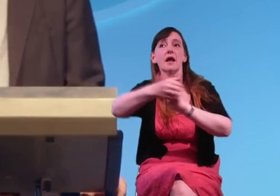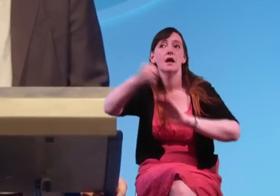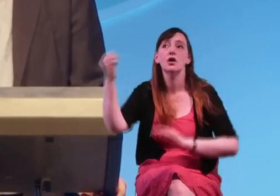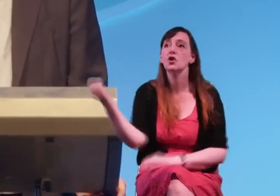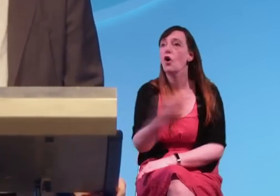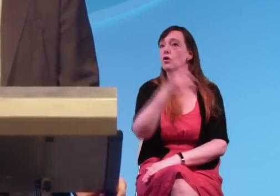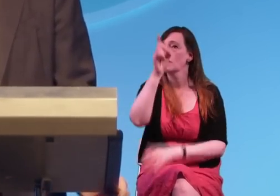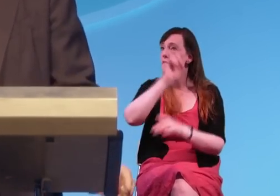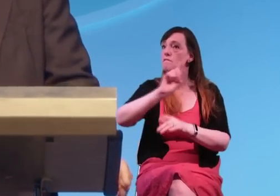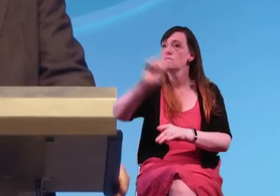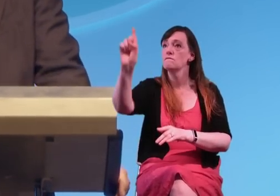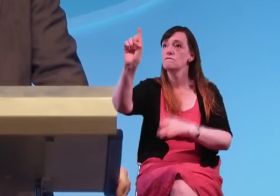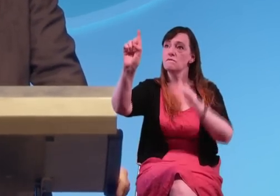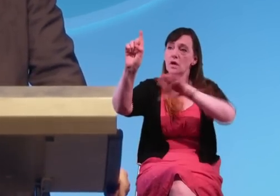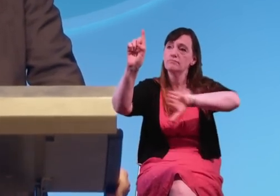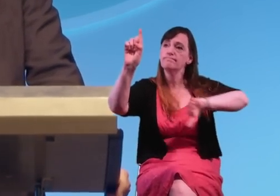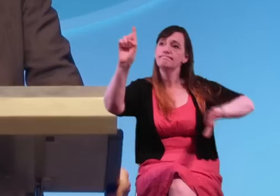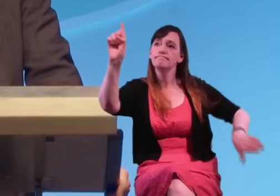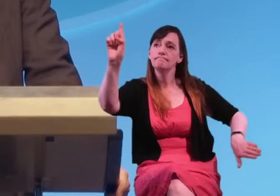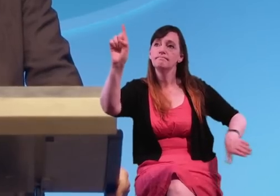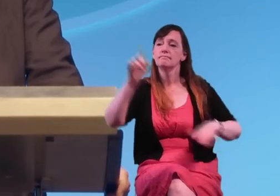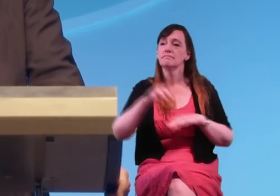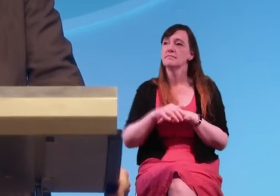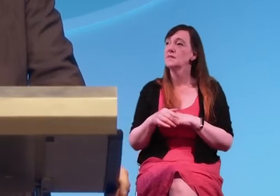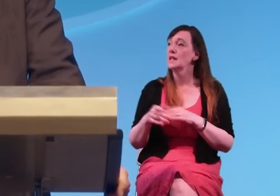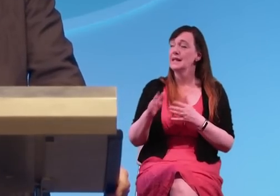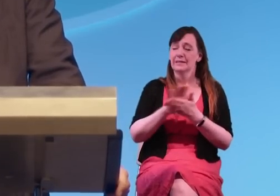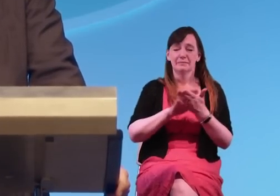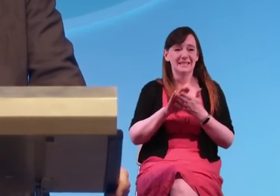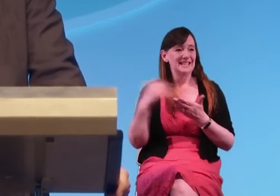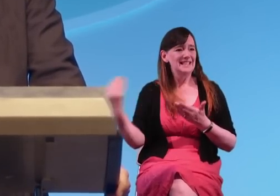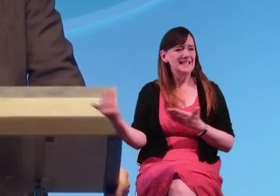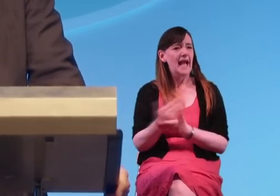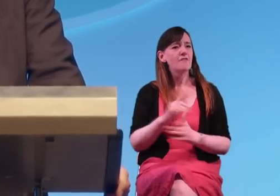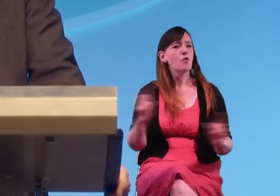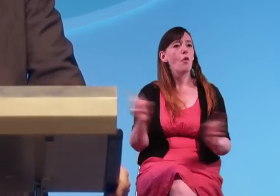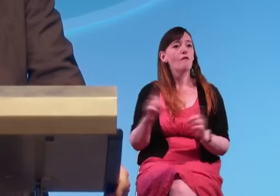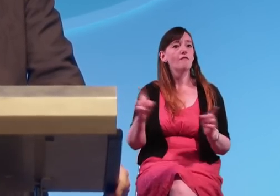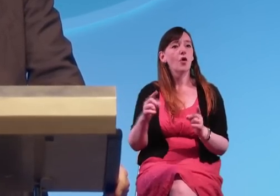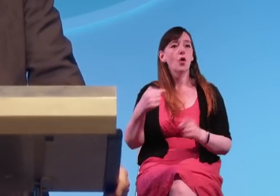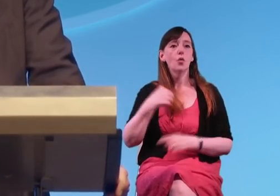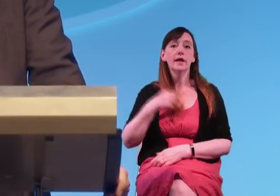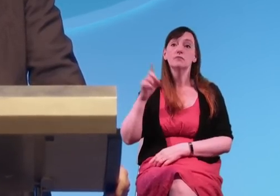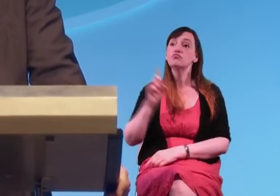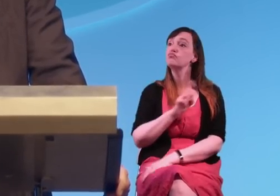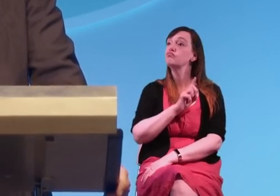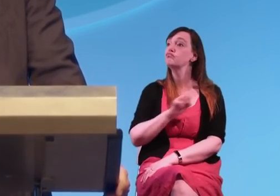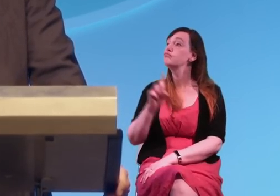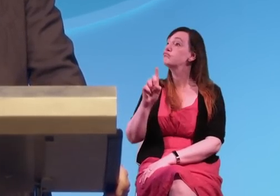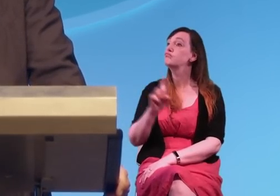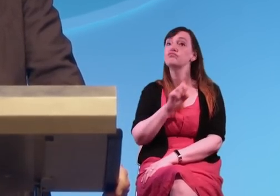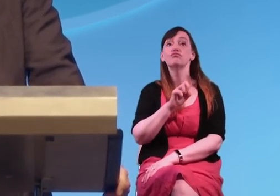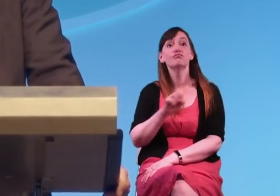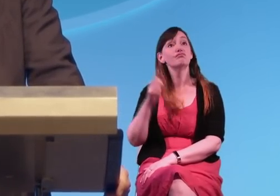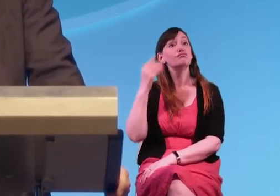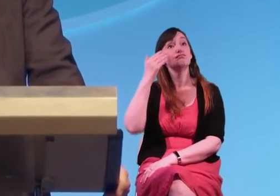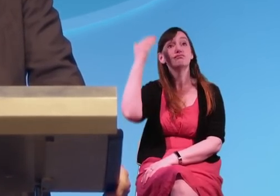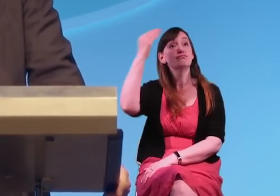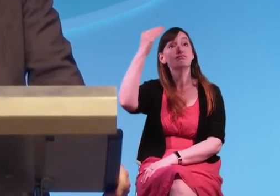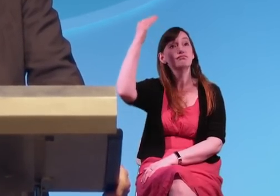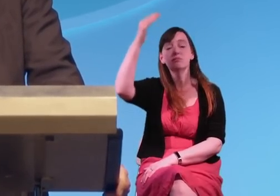around looking gomlessly up at the sky, but he has saved us and called us to a